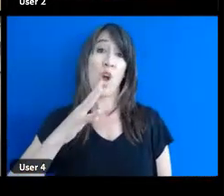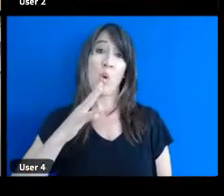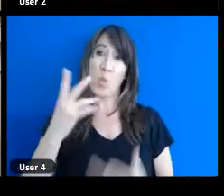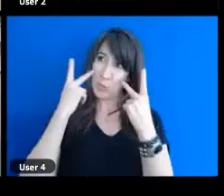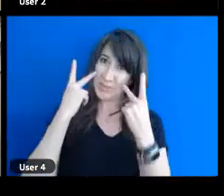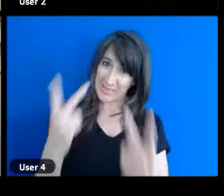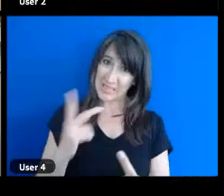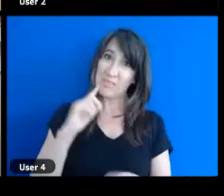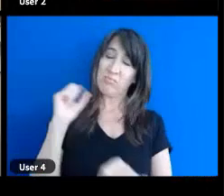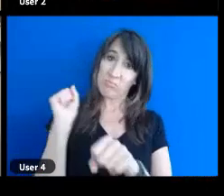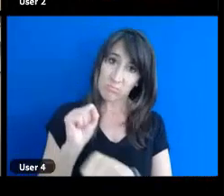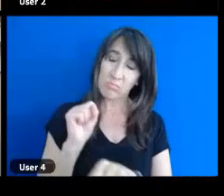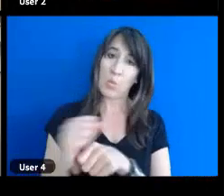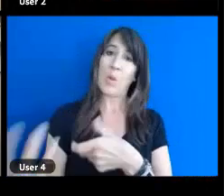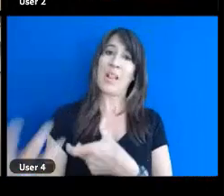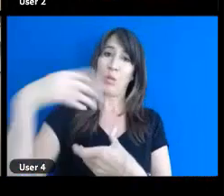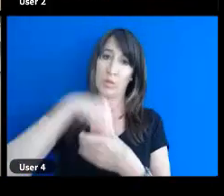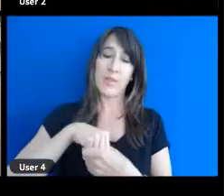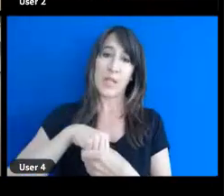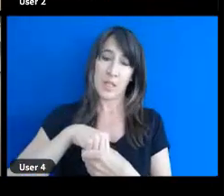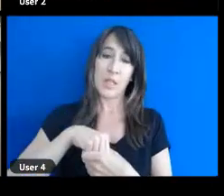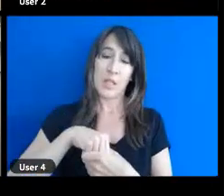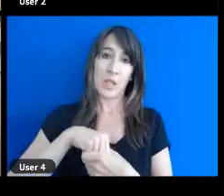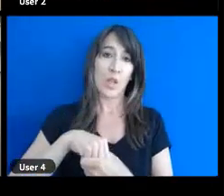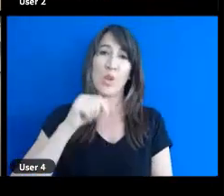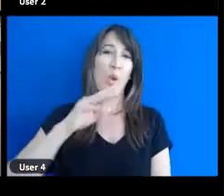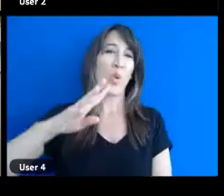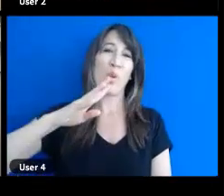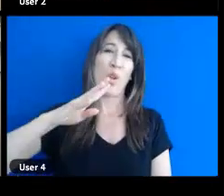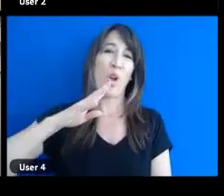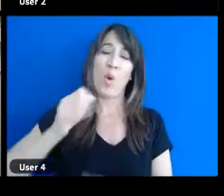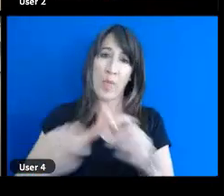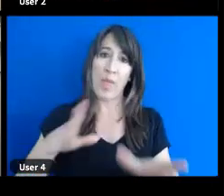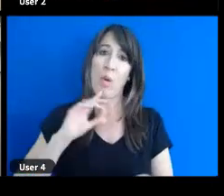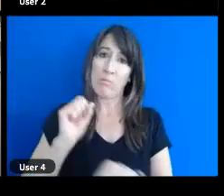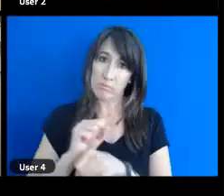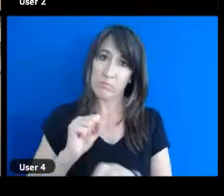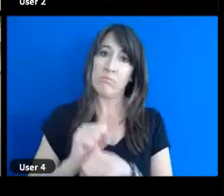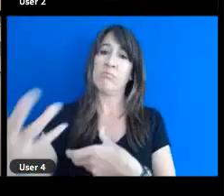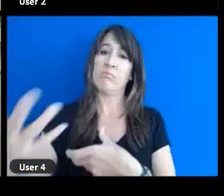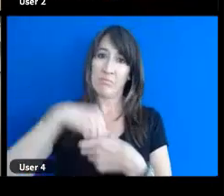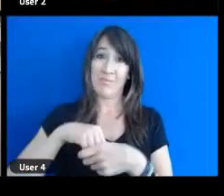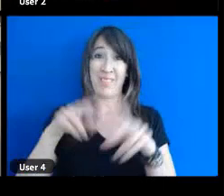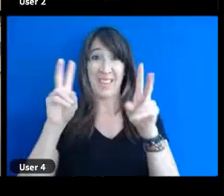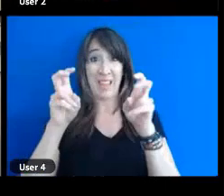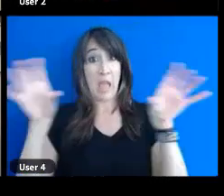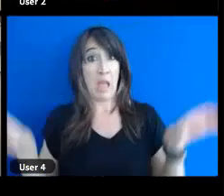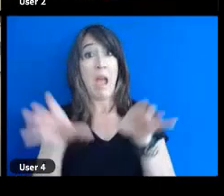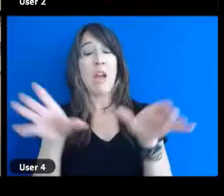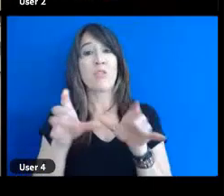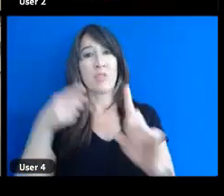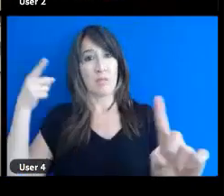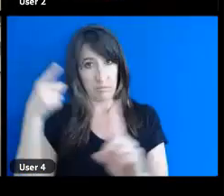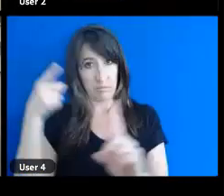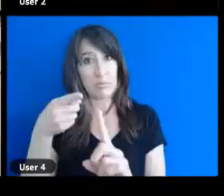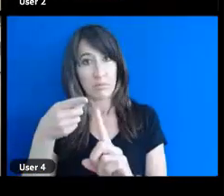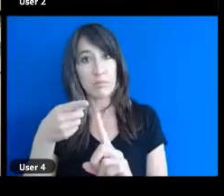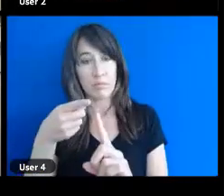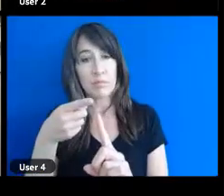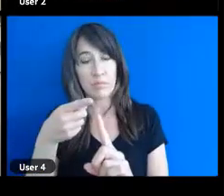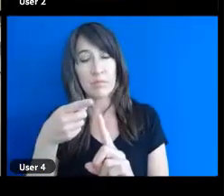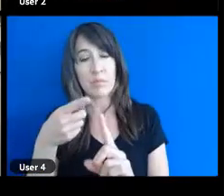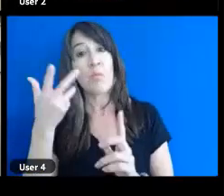about lip service. So don't talk about being inclusive unless you're actually being inclusive. So the action is the really